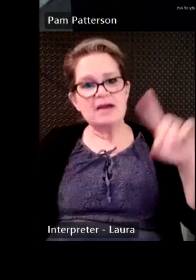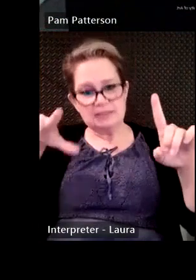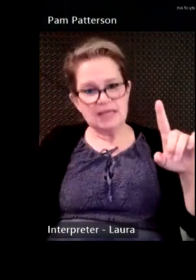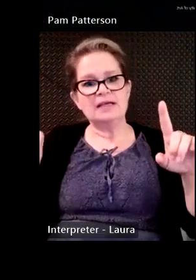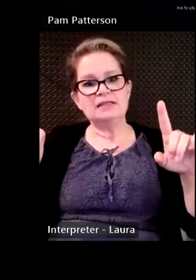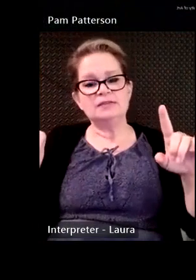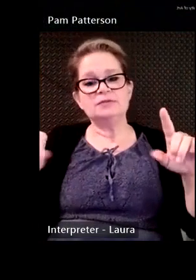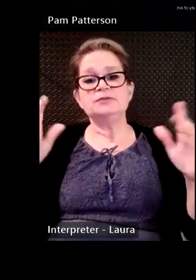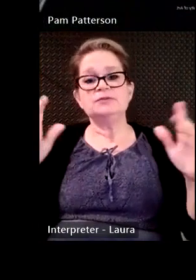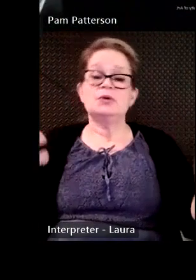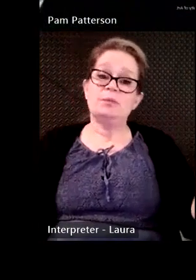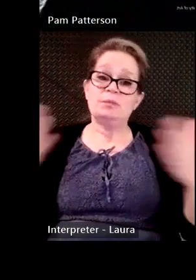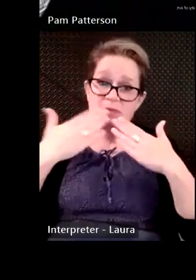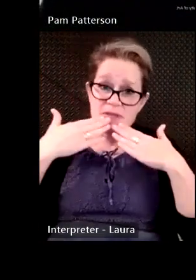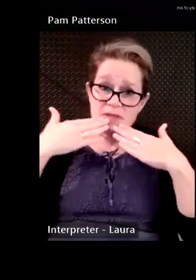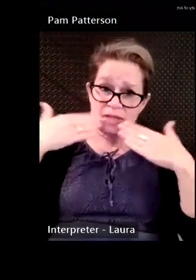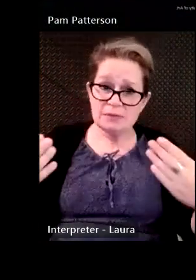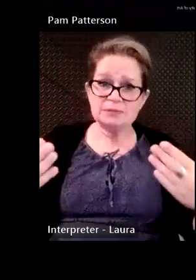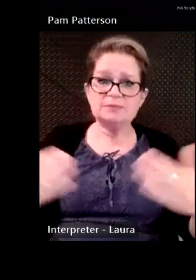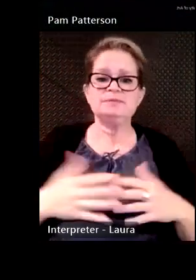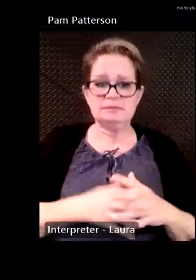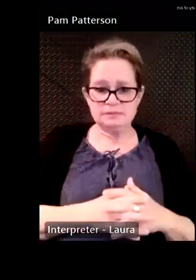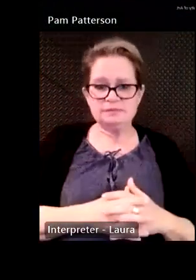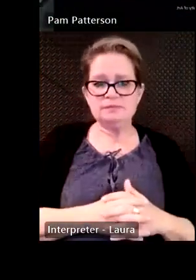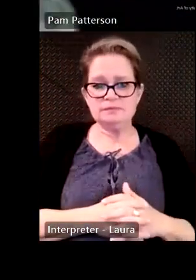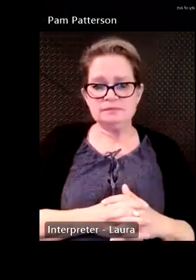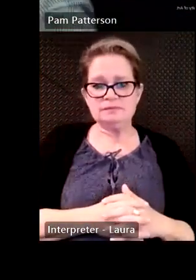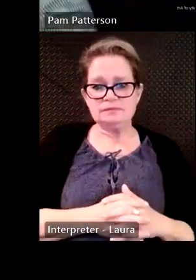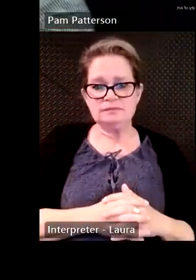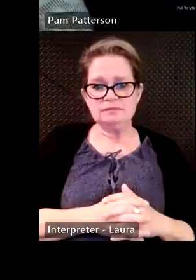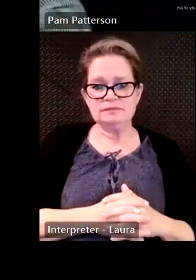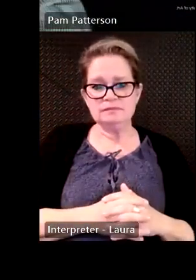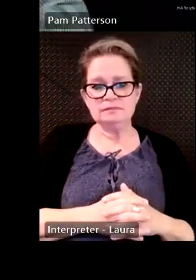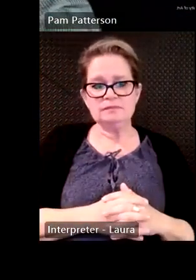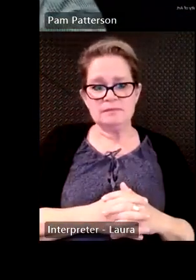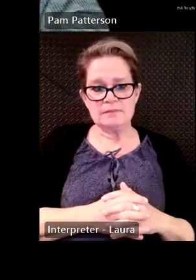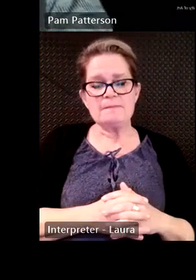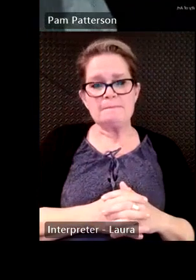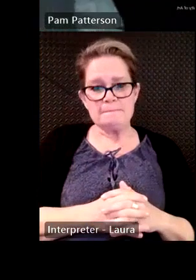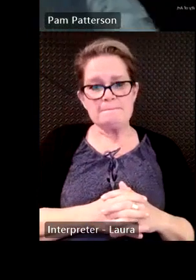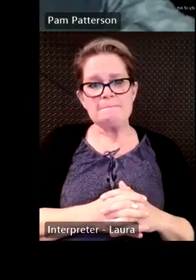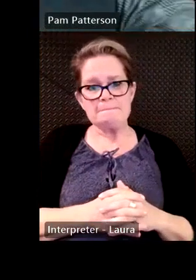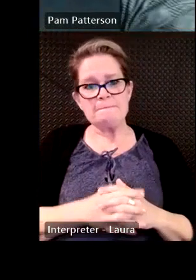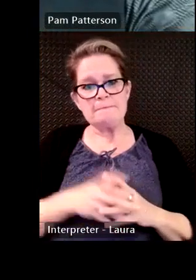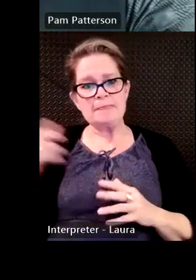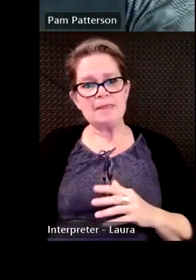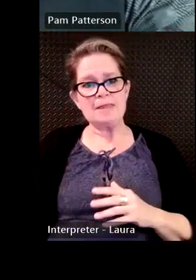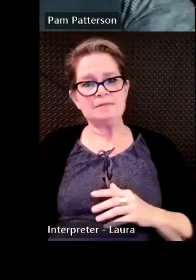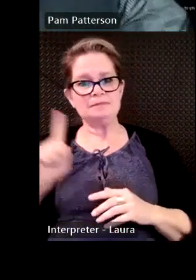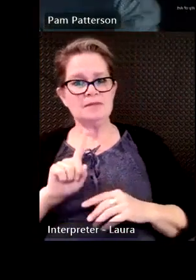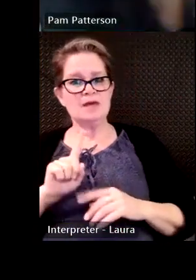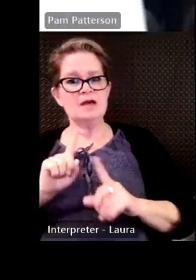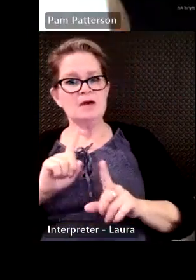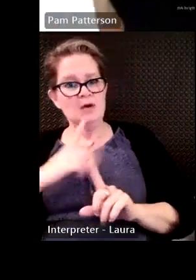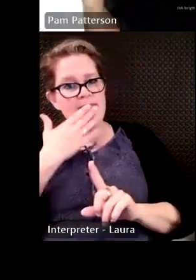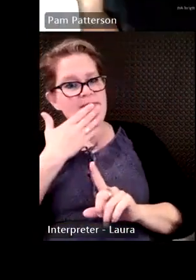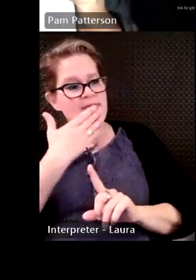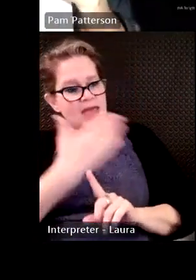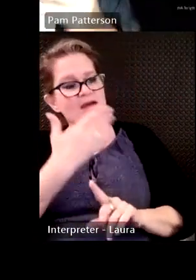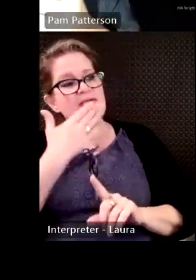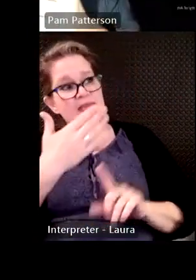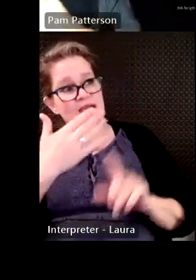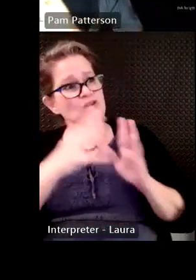Thank you so much, Pam. there for a moment. As Roman comes